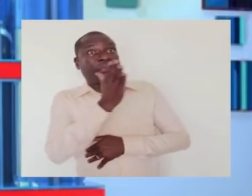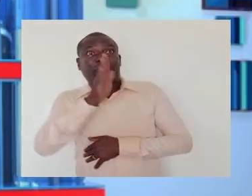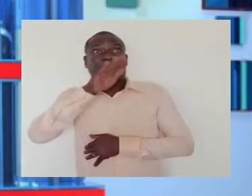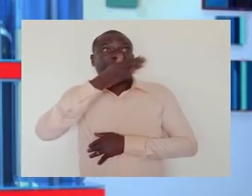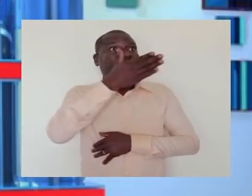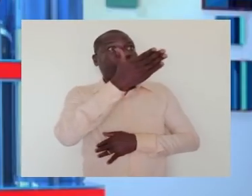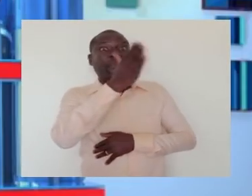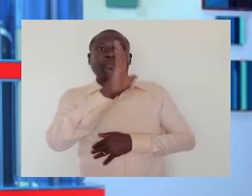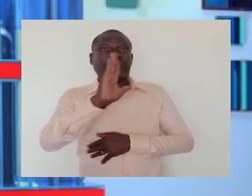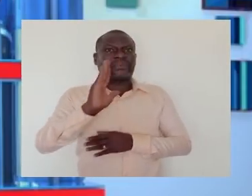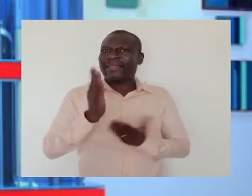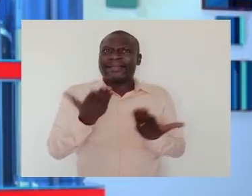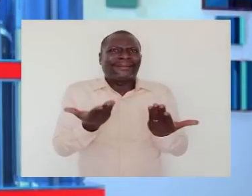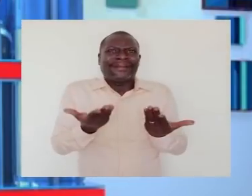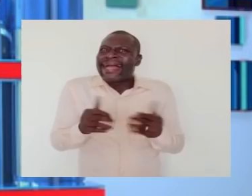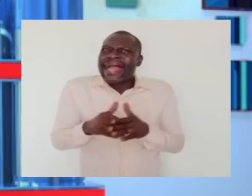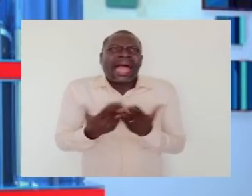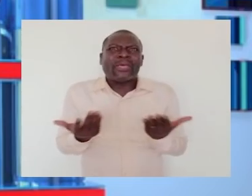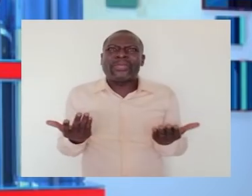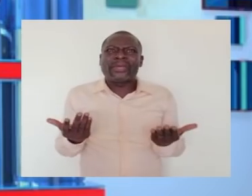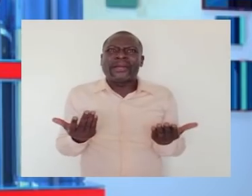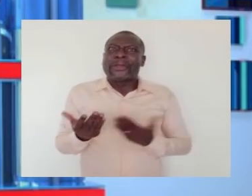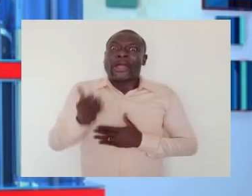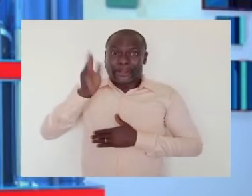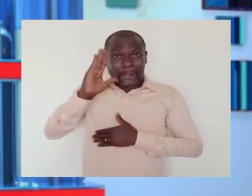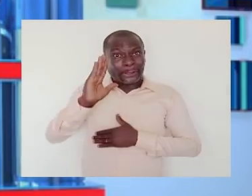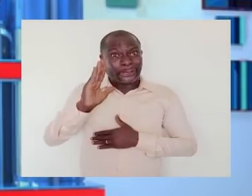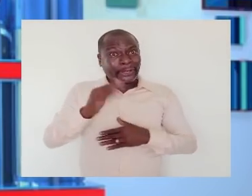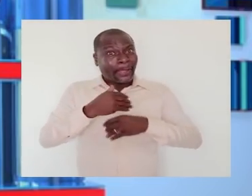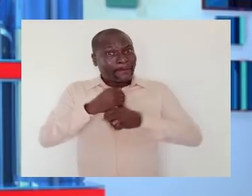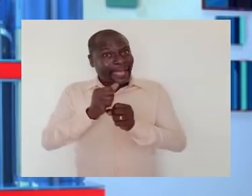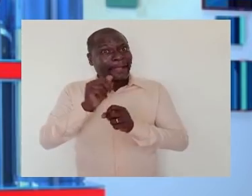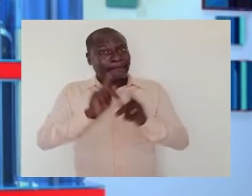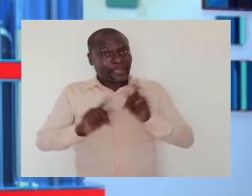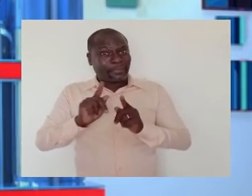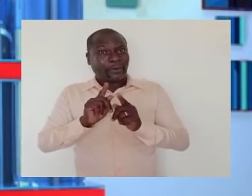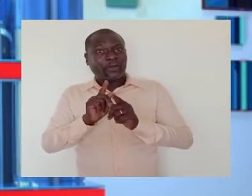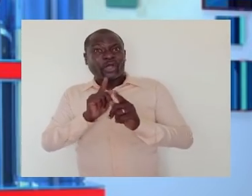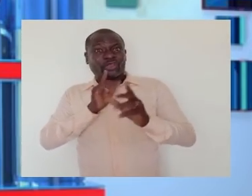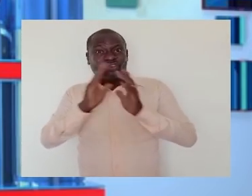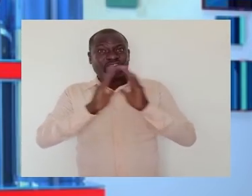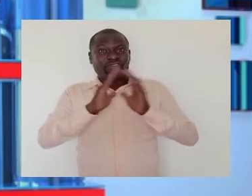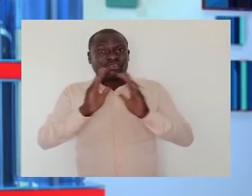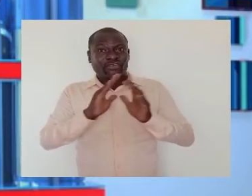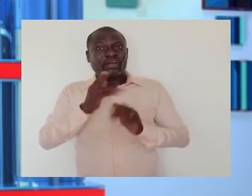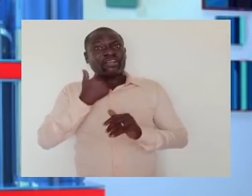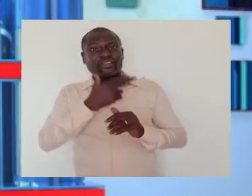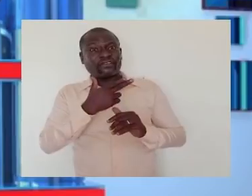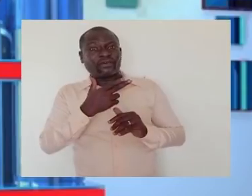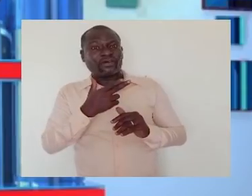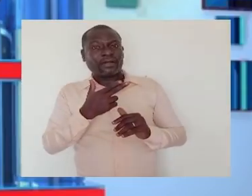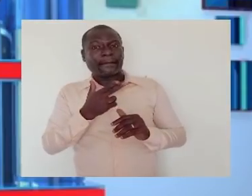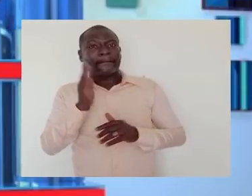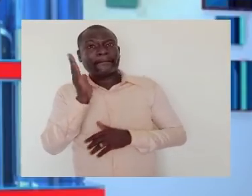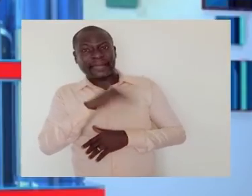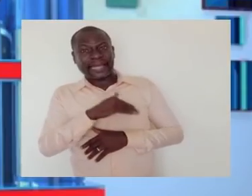ensong. Ashes. E wasa mnameke eno. Onyankopo. Ema enipa bia. Ake wano wasofo wano wase mboneno. Omo